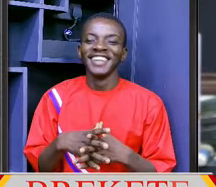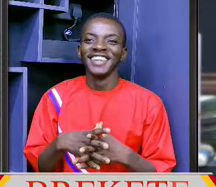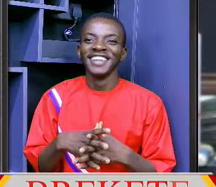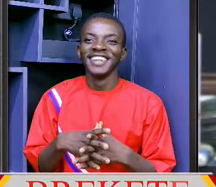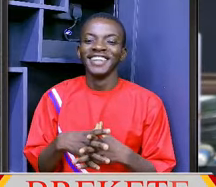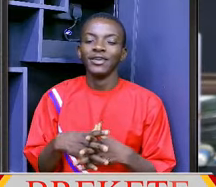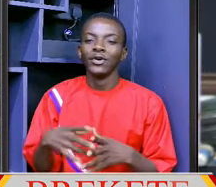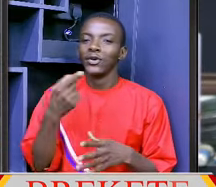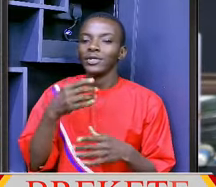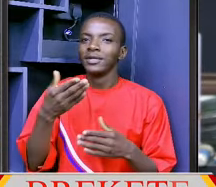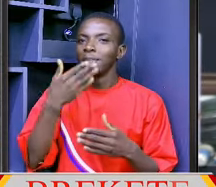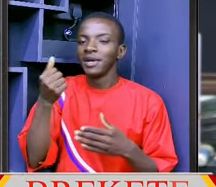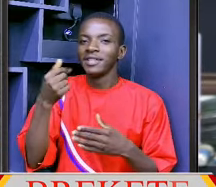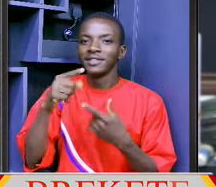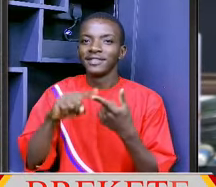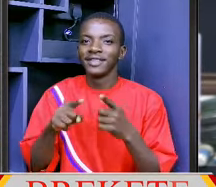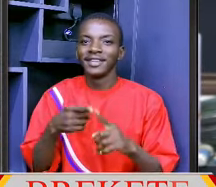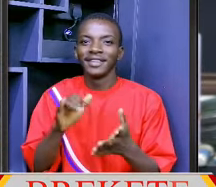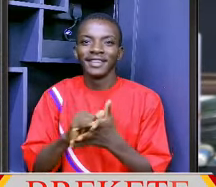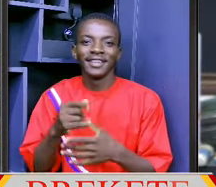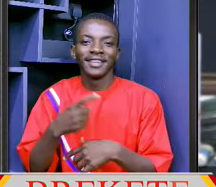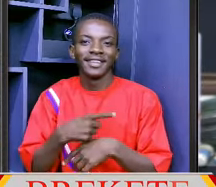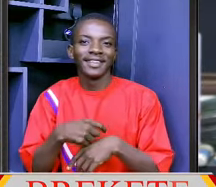Who be your best friend that time?